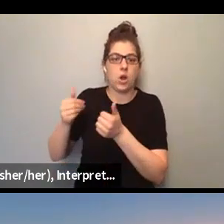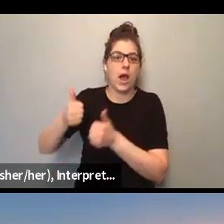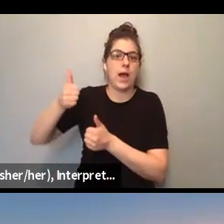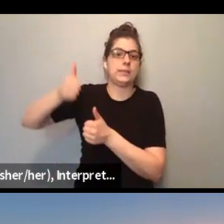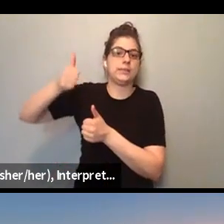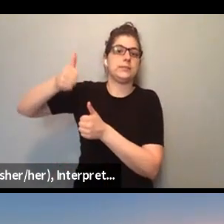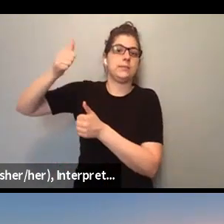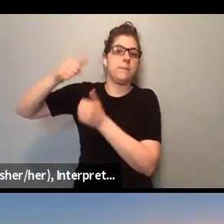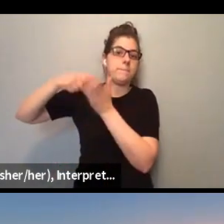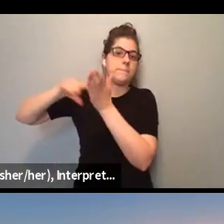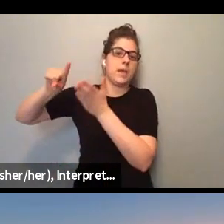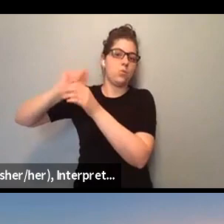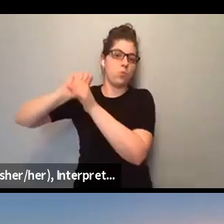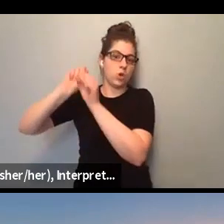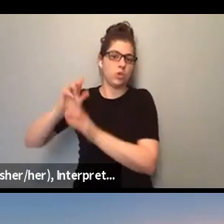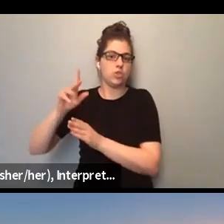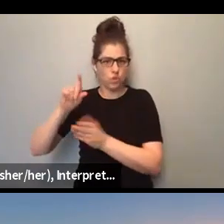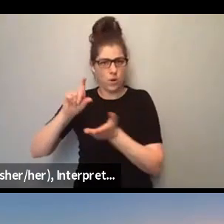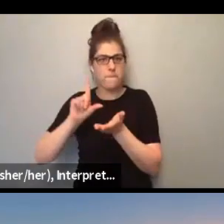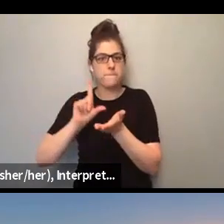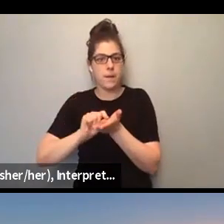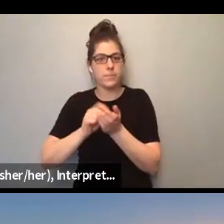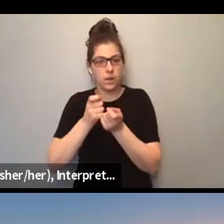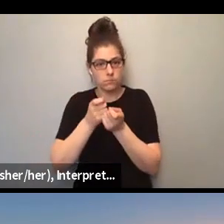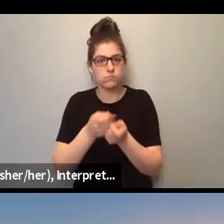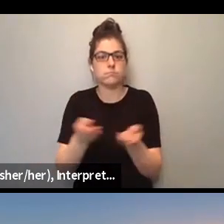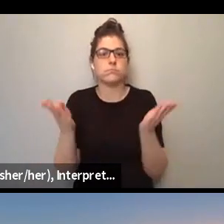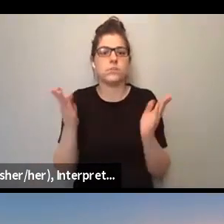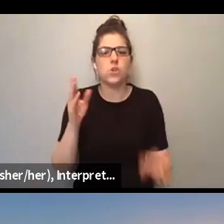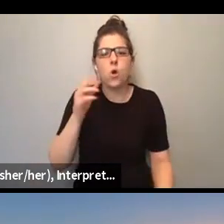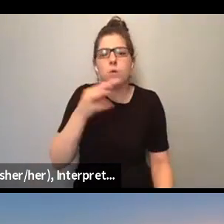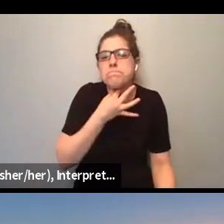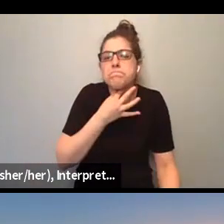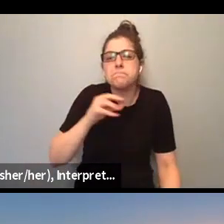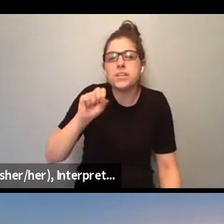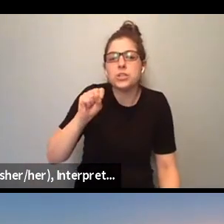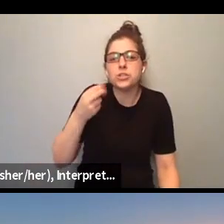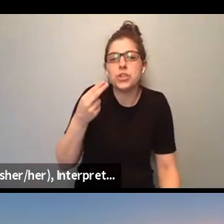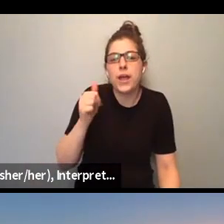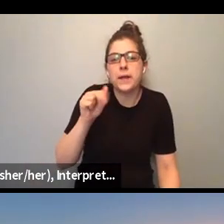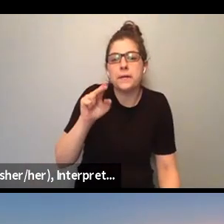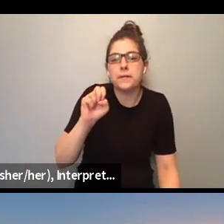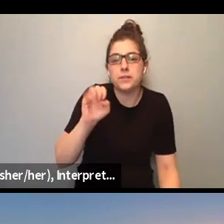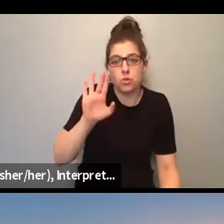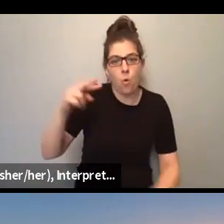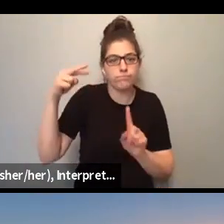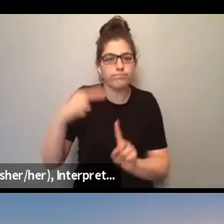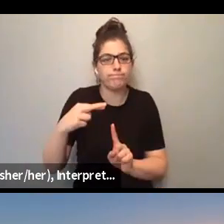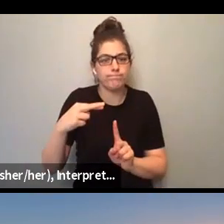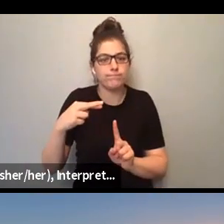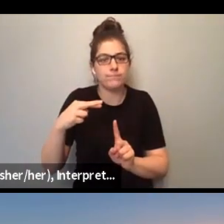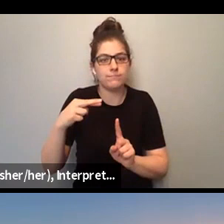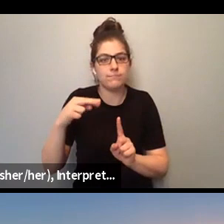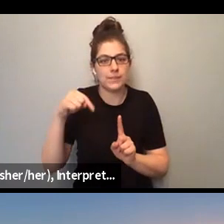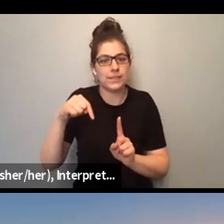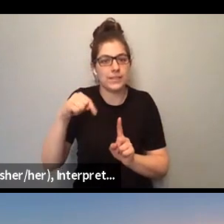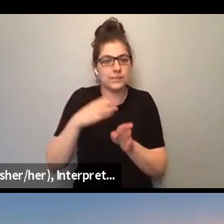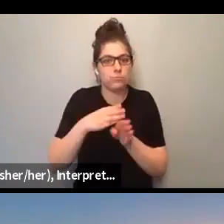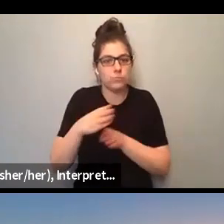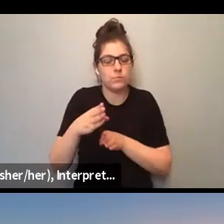employees. So Shane, I'm curious, because of your particular vantage point in the field, I'm